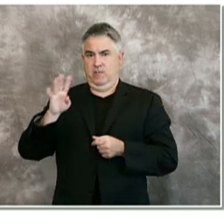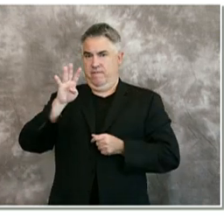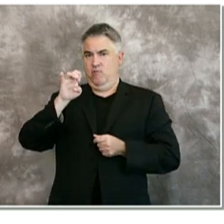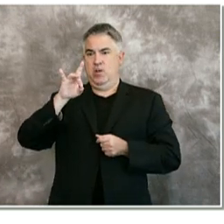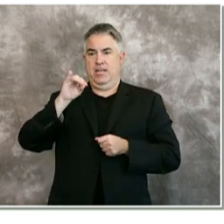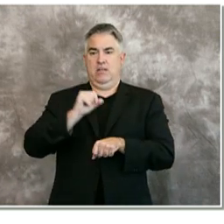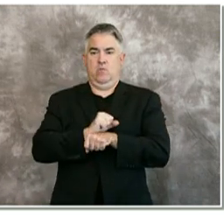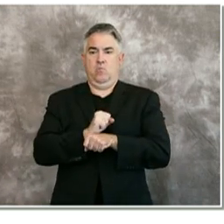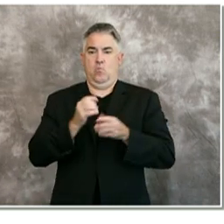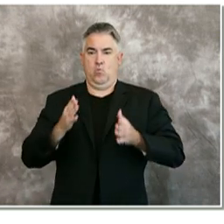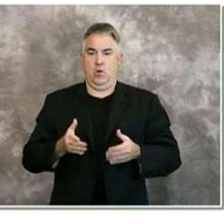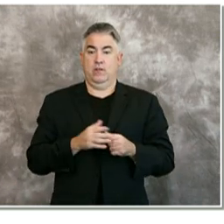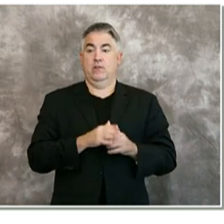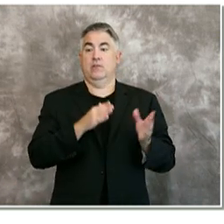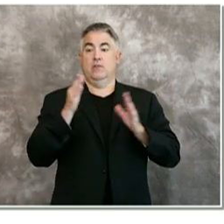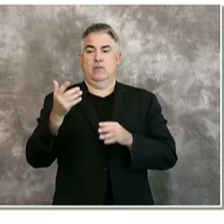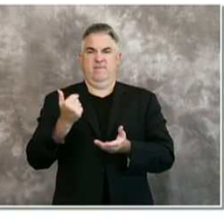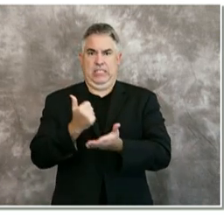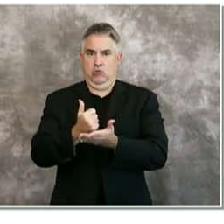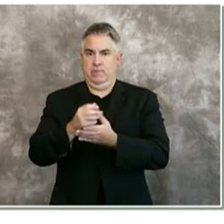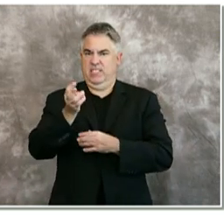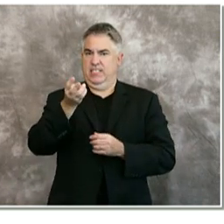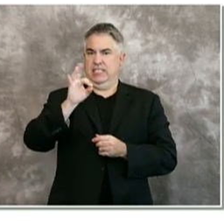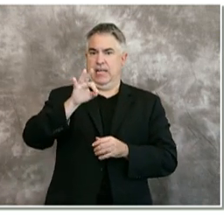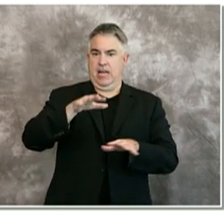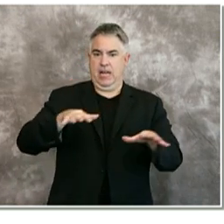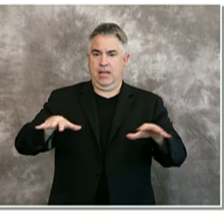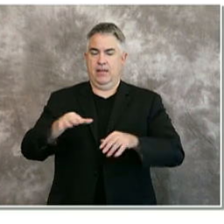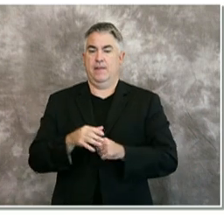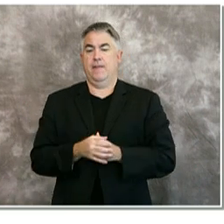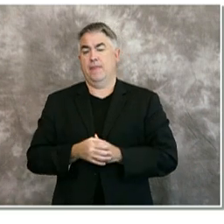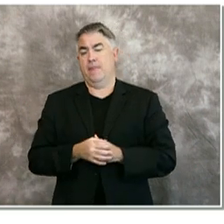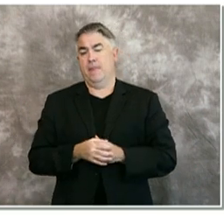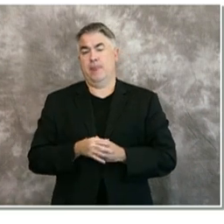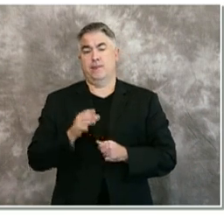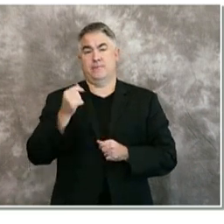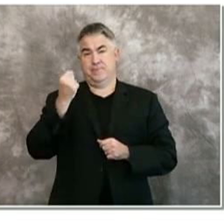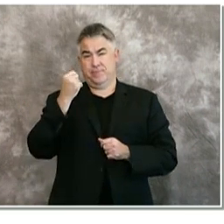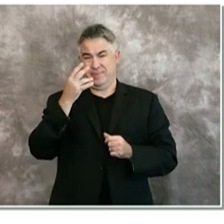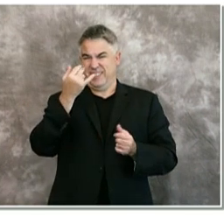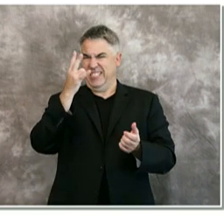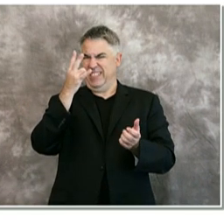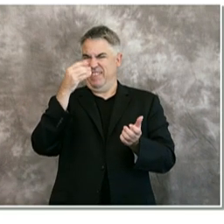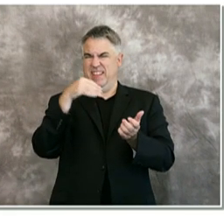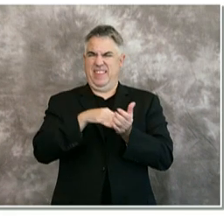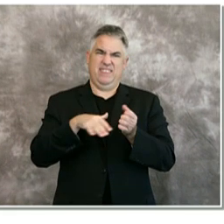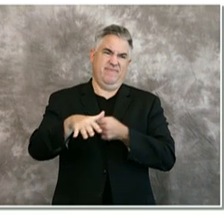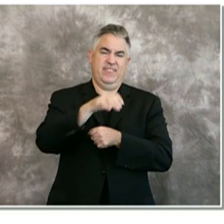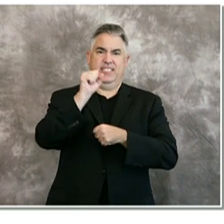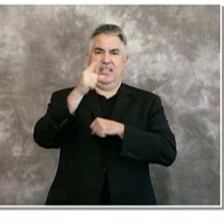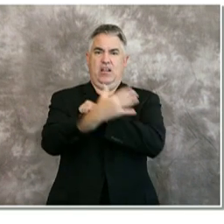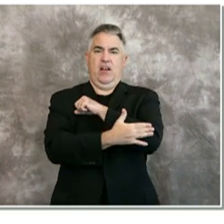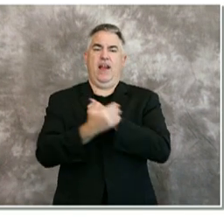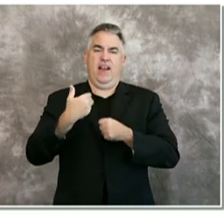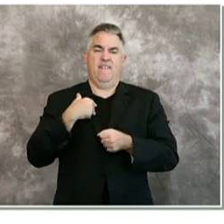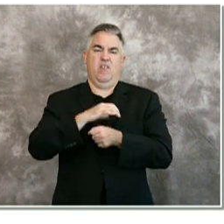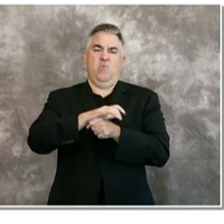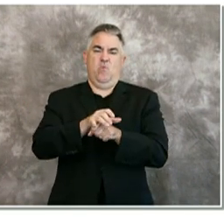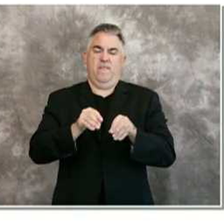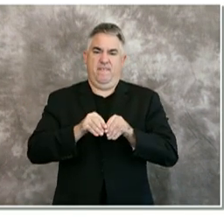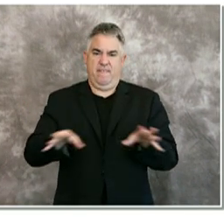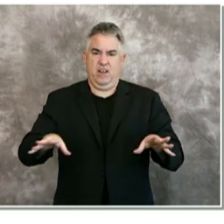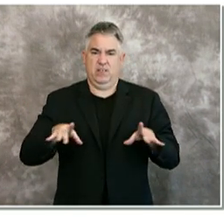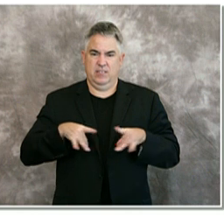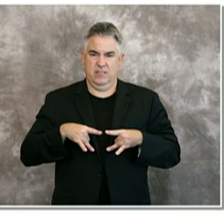motel room treatments. Today for cases, I mentioned we're at 17,000 total. Our numbers today are down a bit,